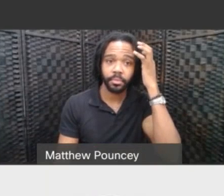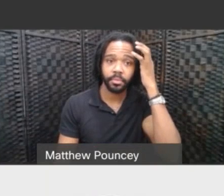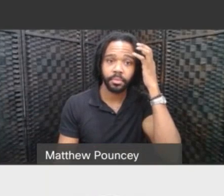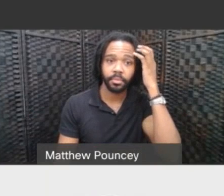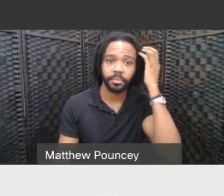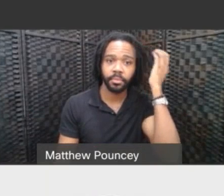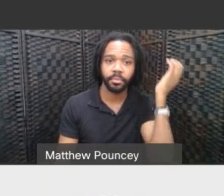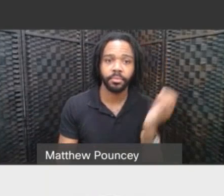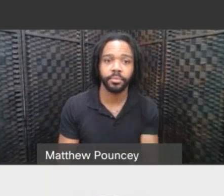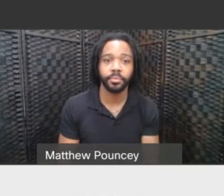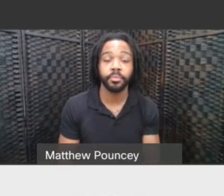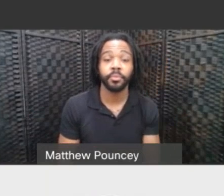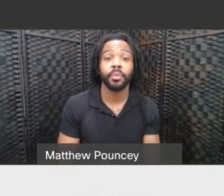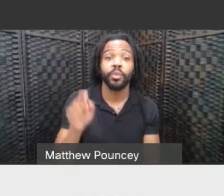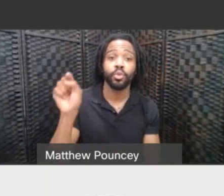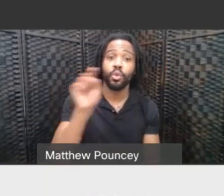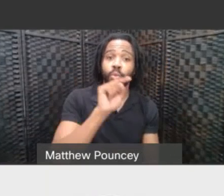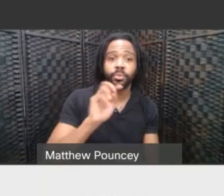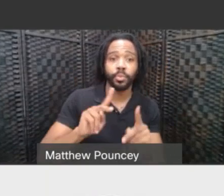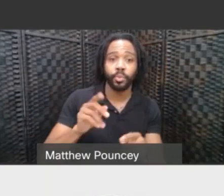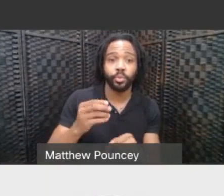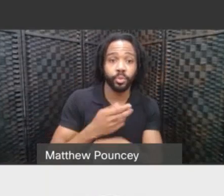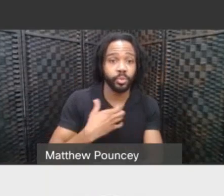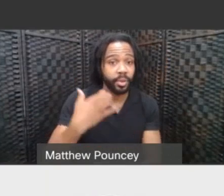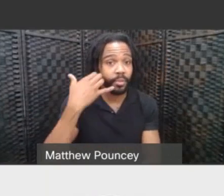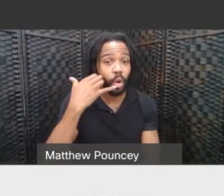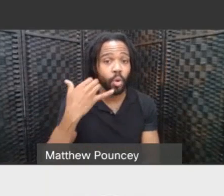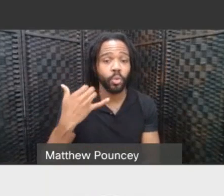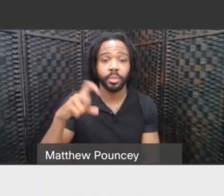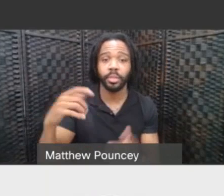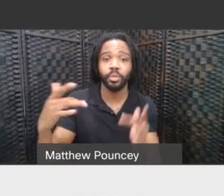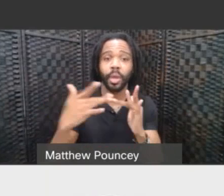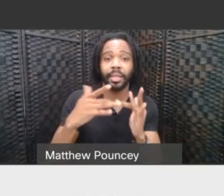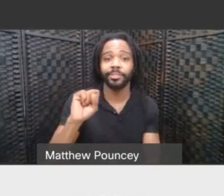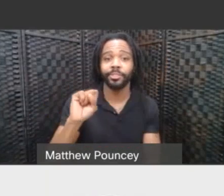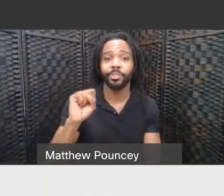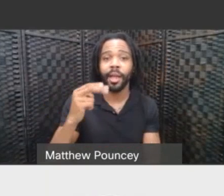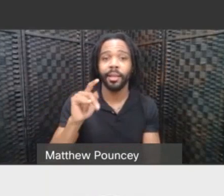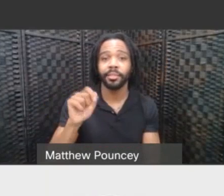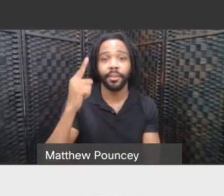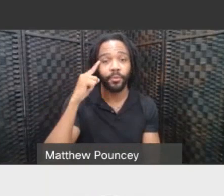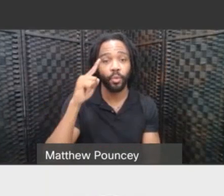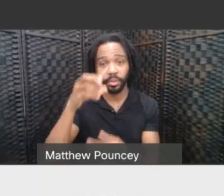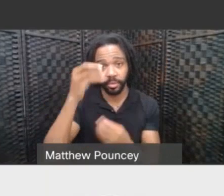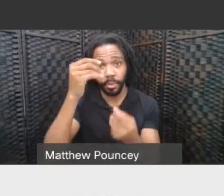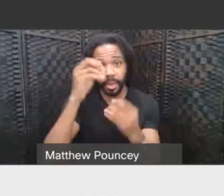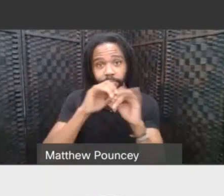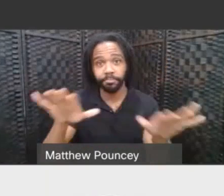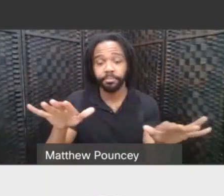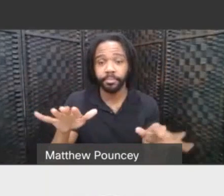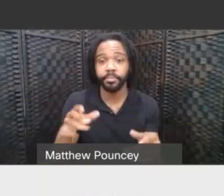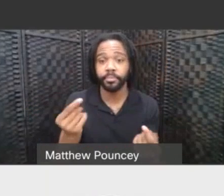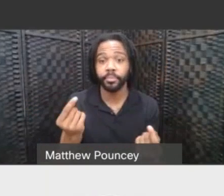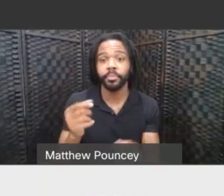So for people who are on their phones that need to get in touch with Shasta regarding the transmittal, it